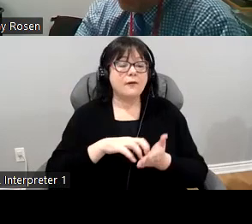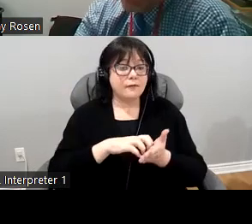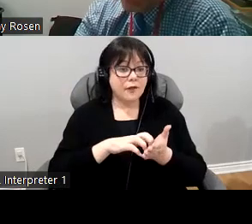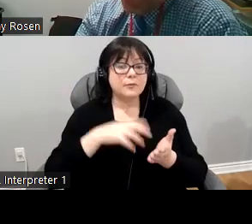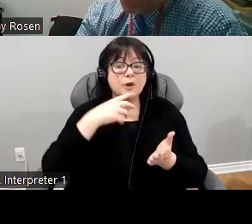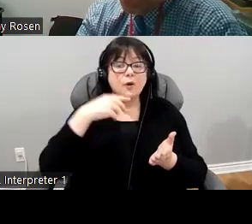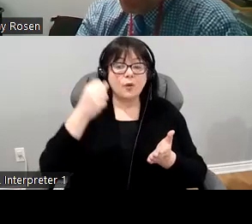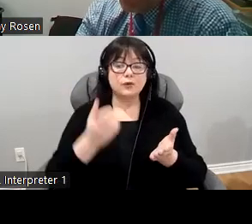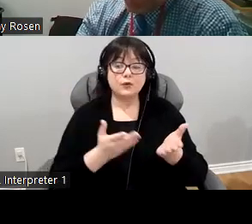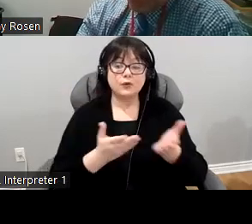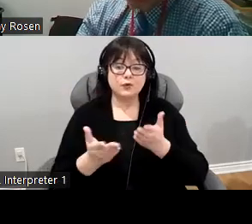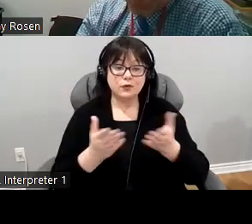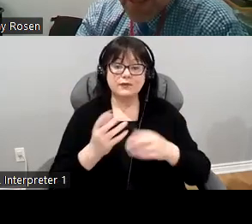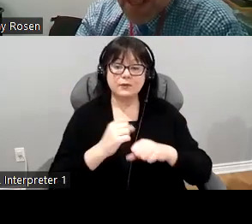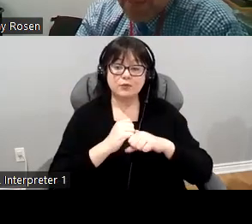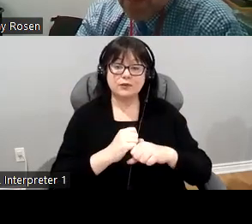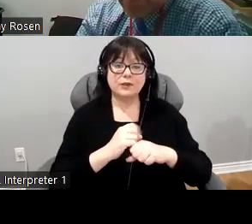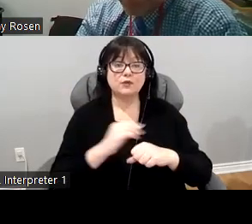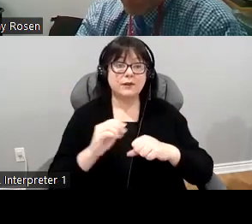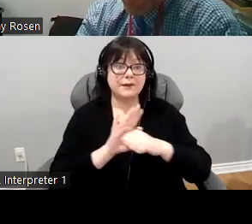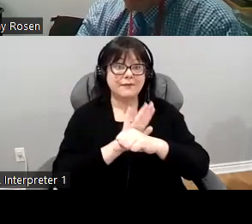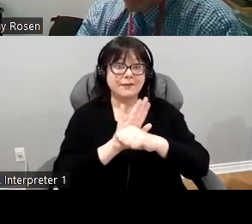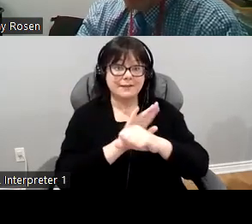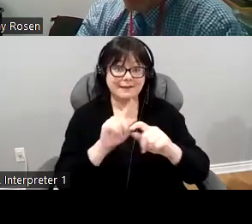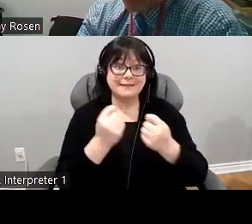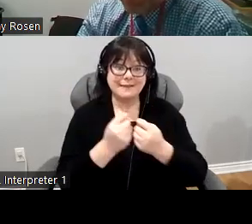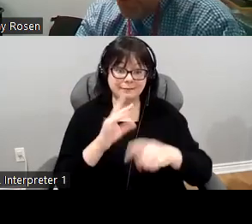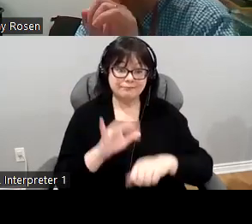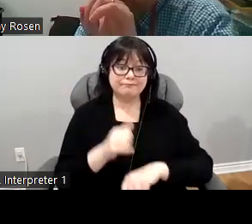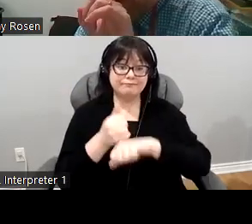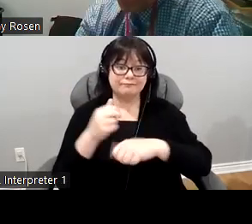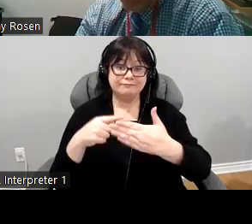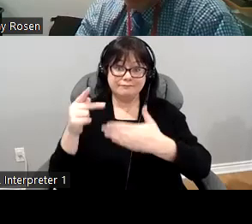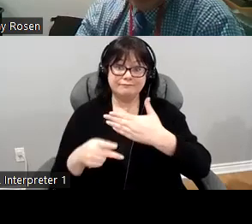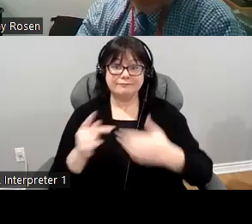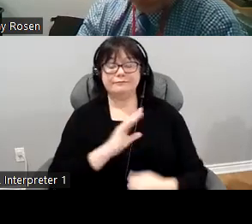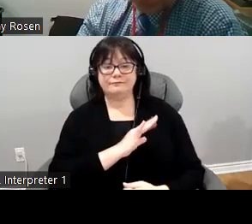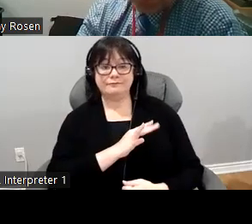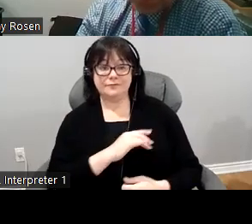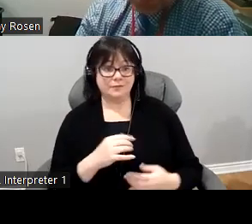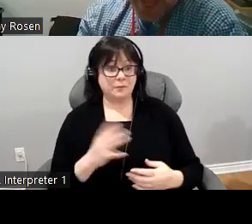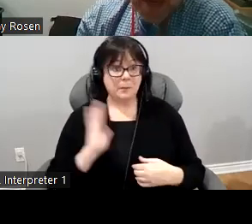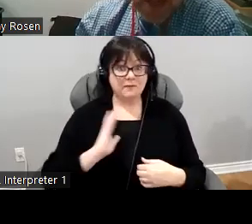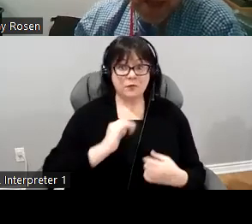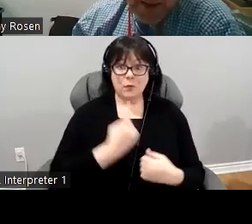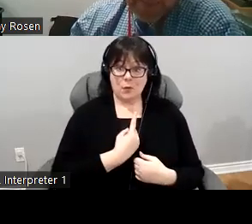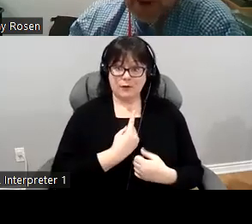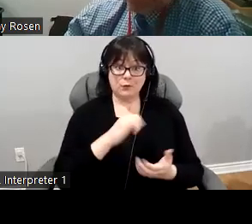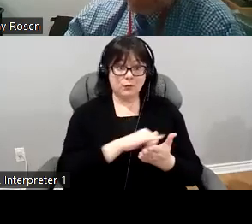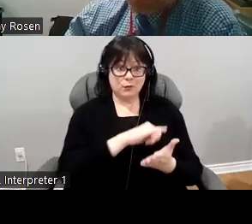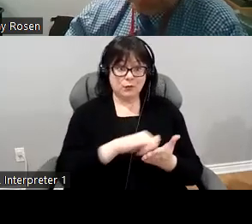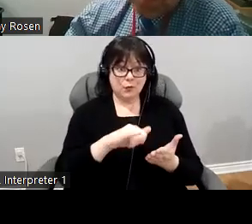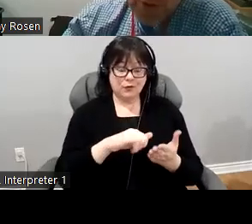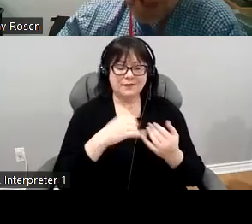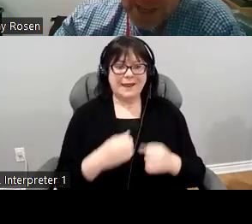which is really exciting. So there was one team, now there are two, hopefully more in the future. And